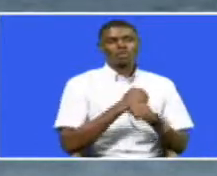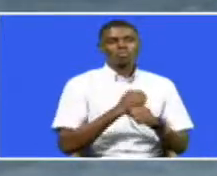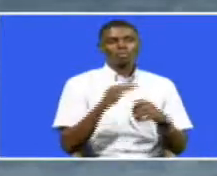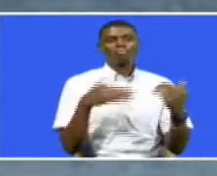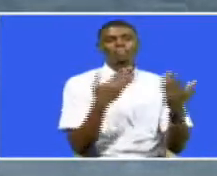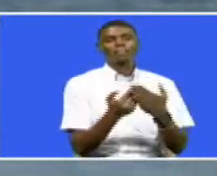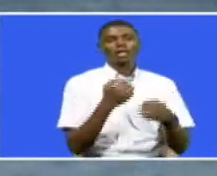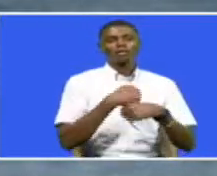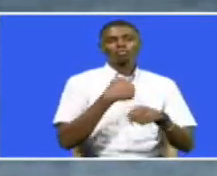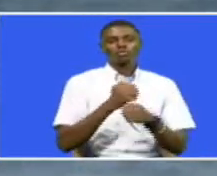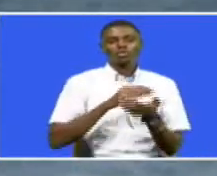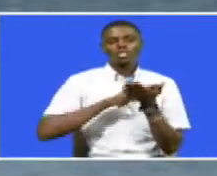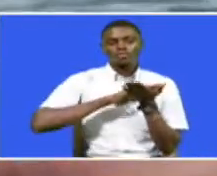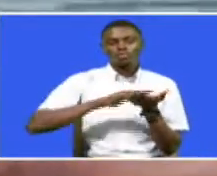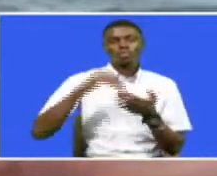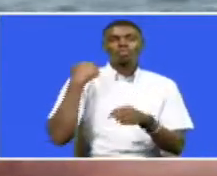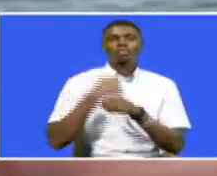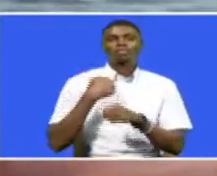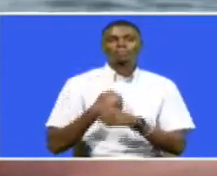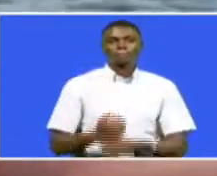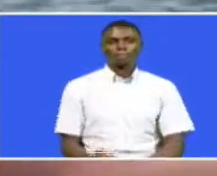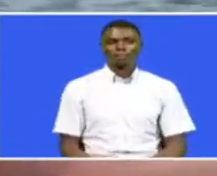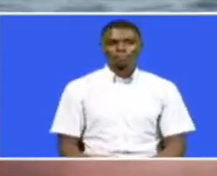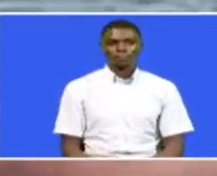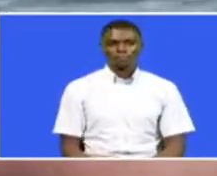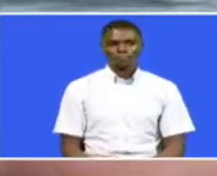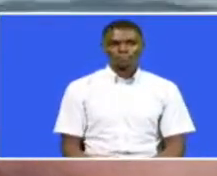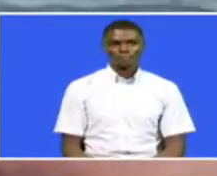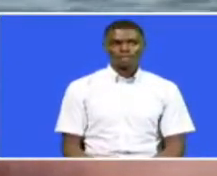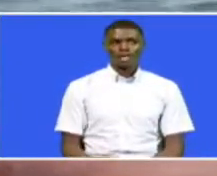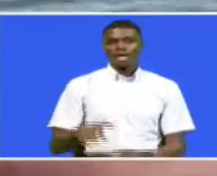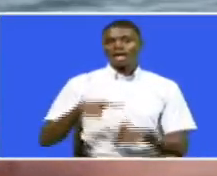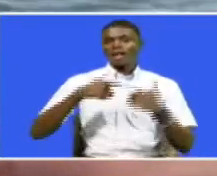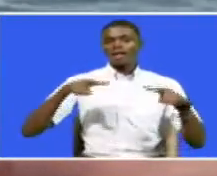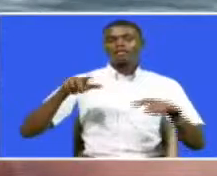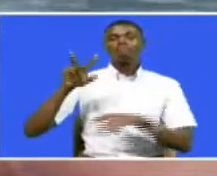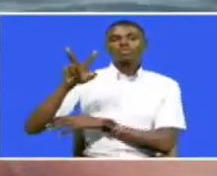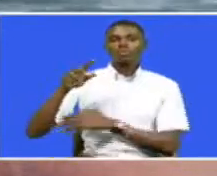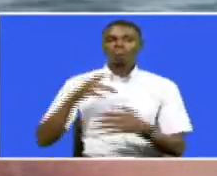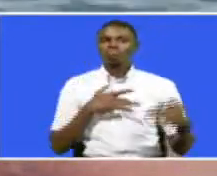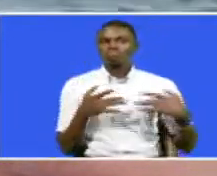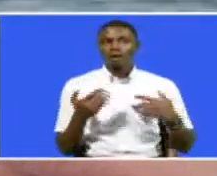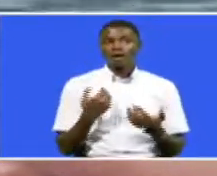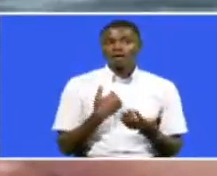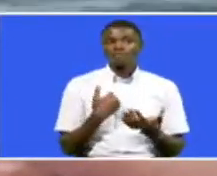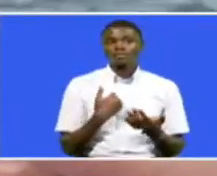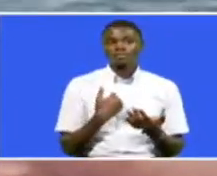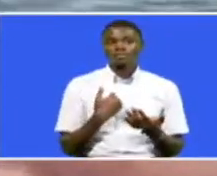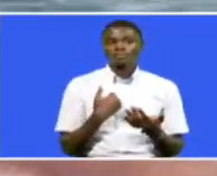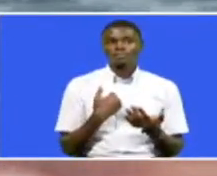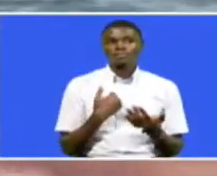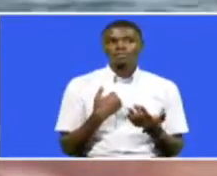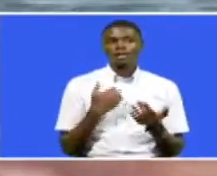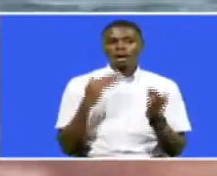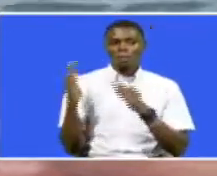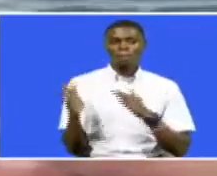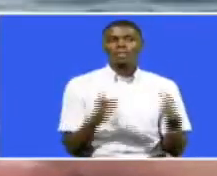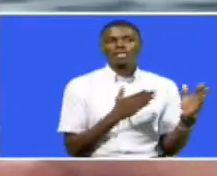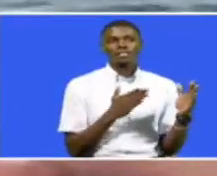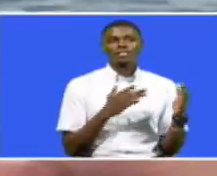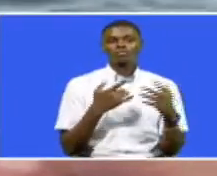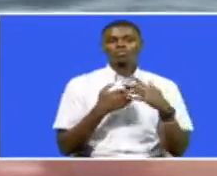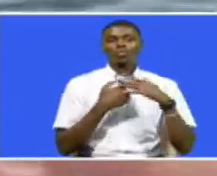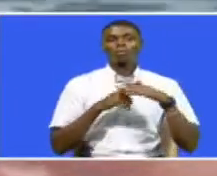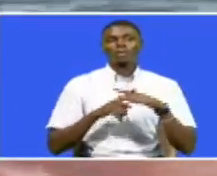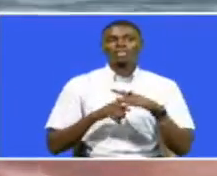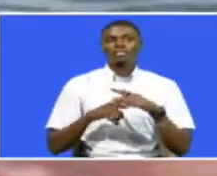ensure smooth operations. Okay, as far as Lake Victoria is concerned, we have plans underway to